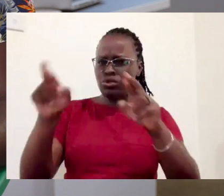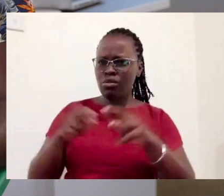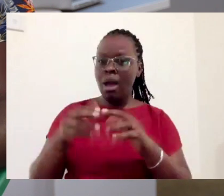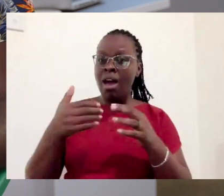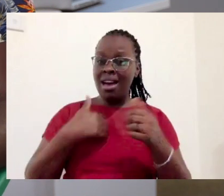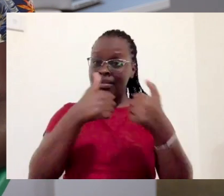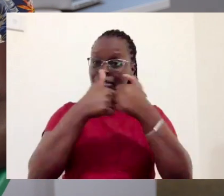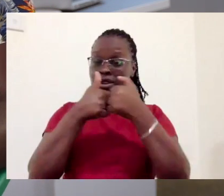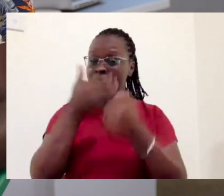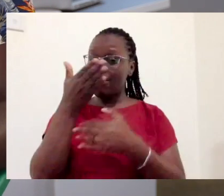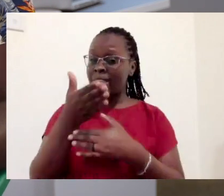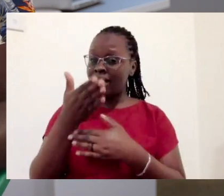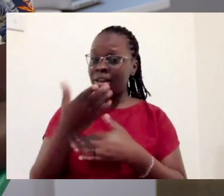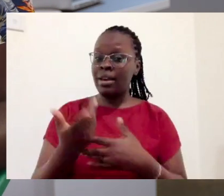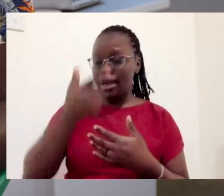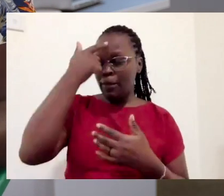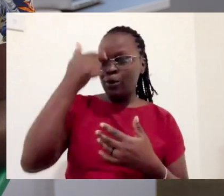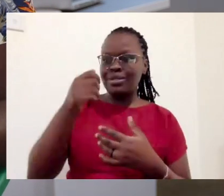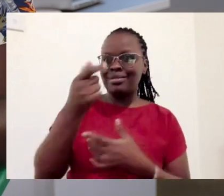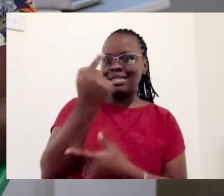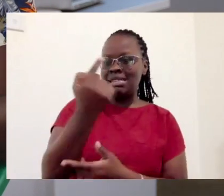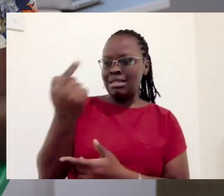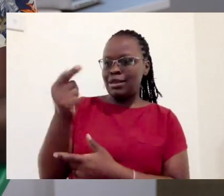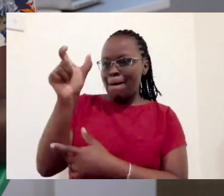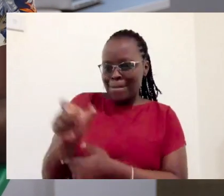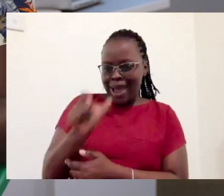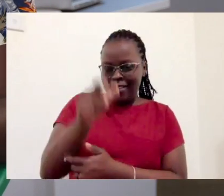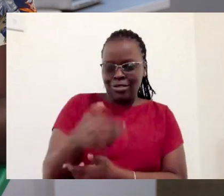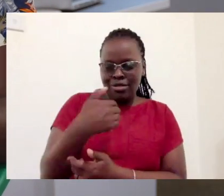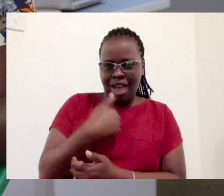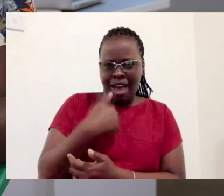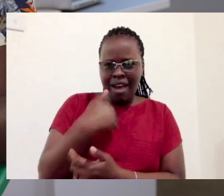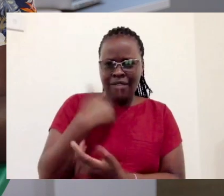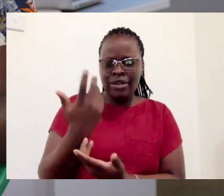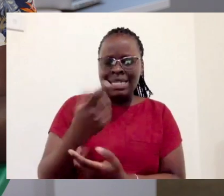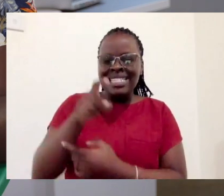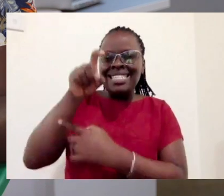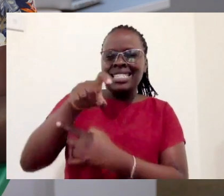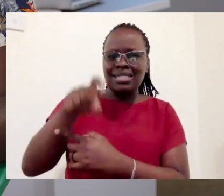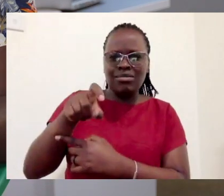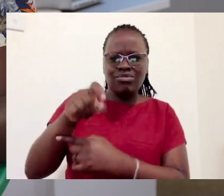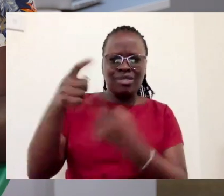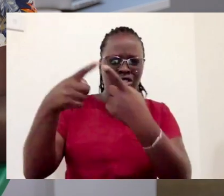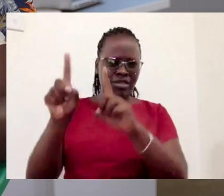ever become challenging, especially when you think about learning needs, or also the